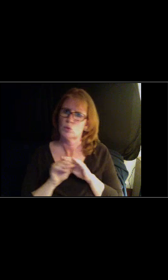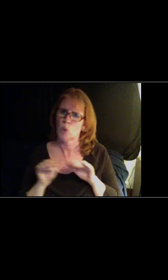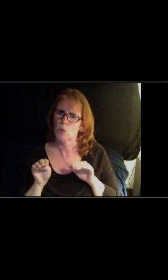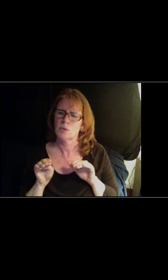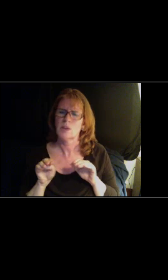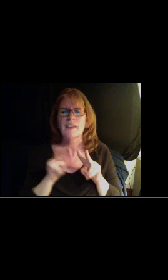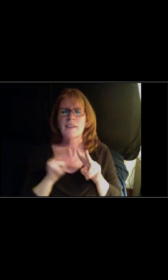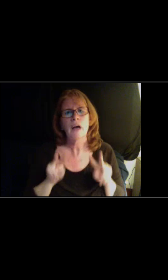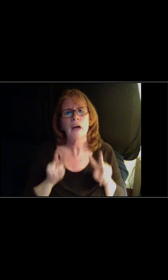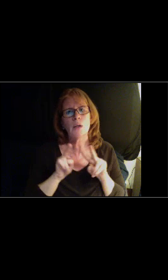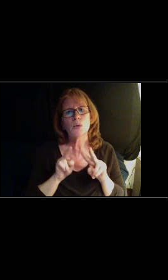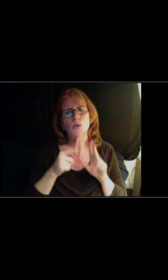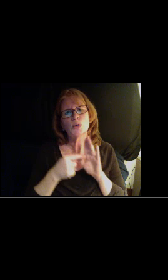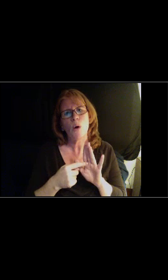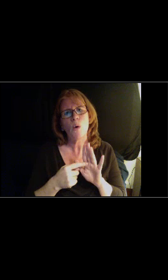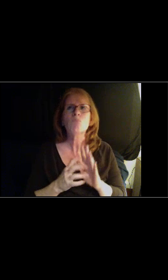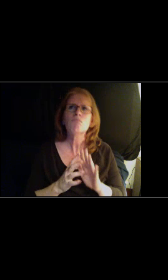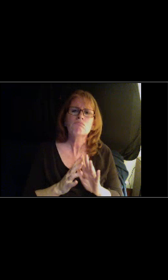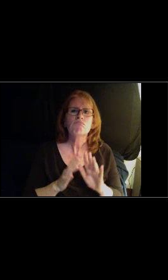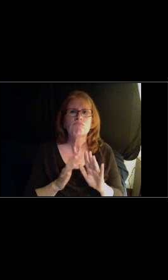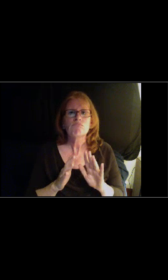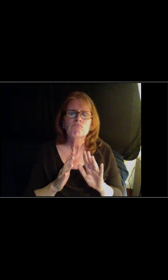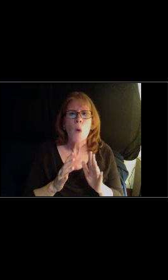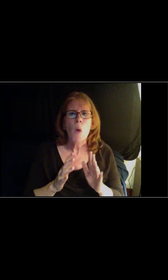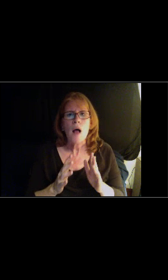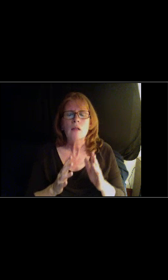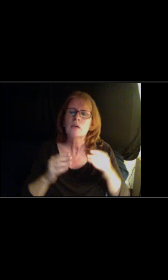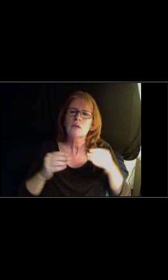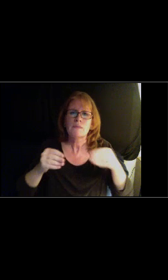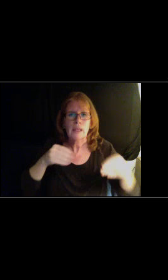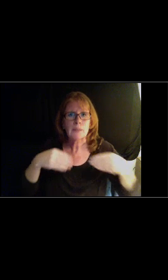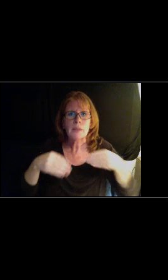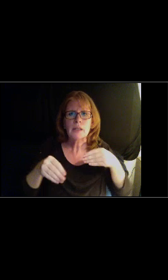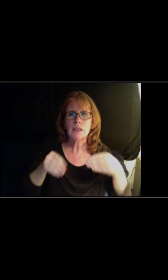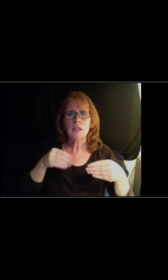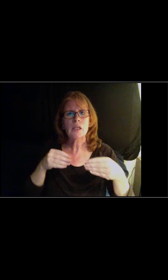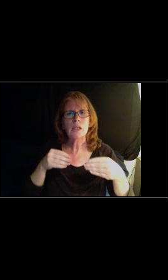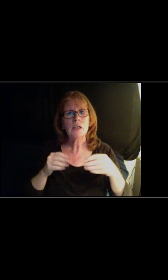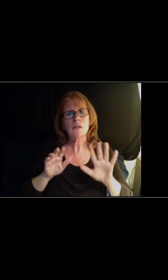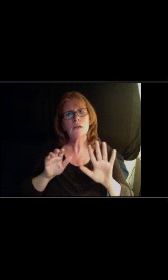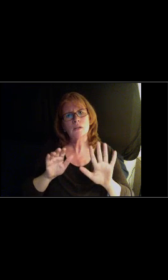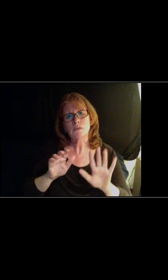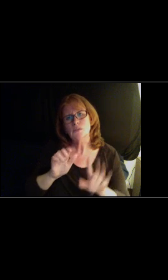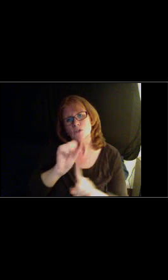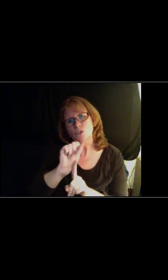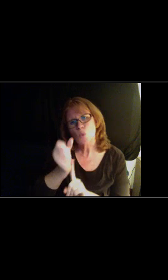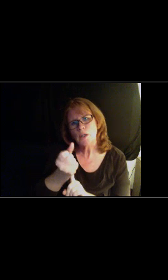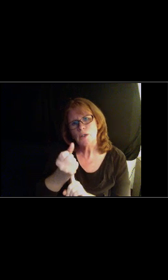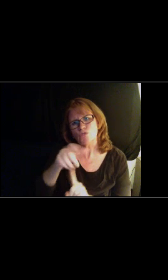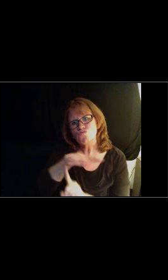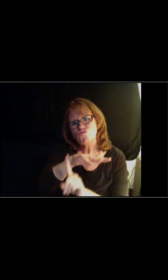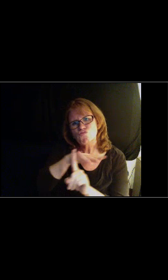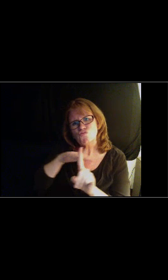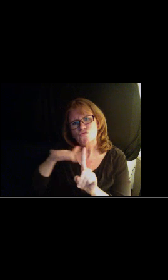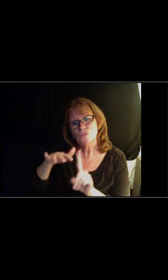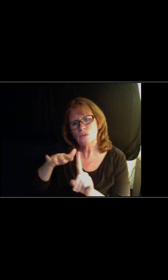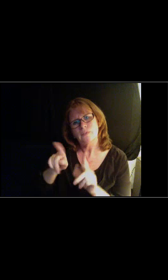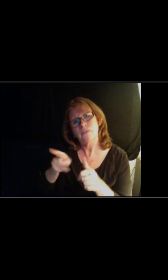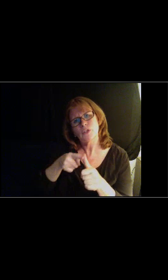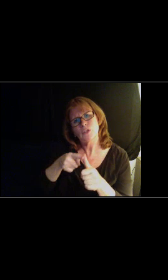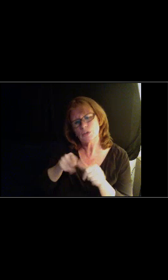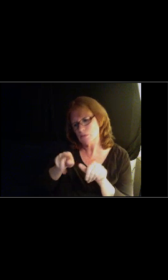The rules are a list of the do's and don'ts, but the values really show us, they help us to understand